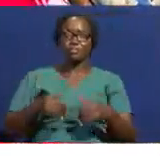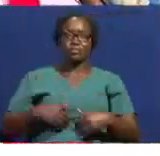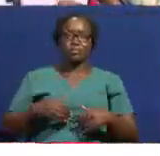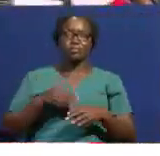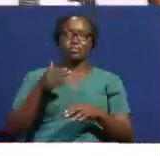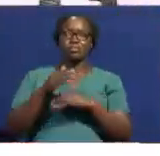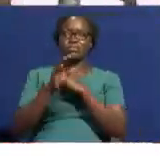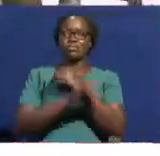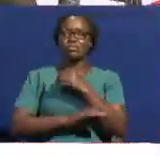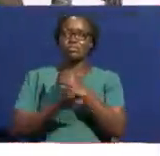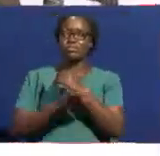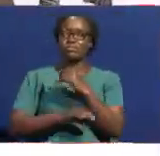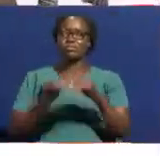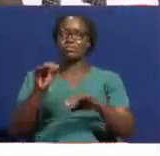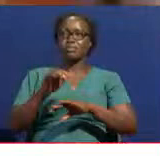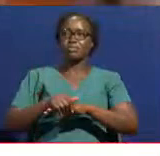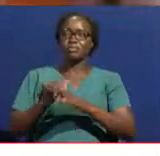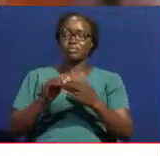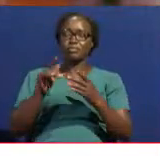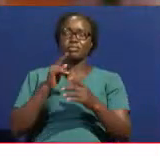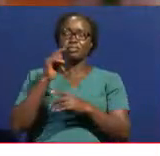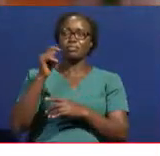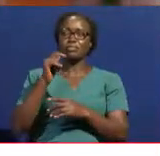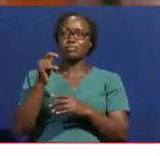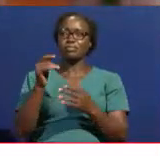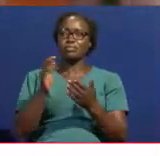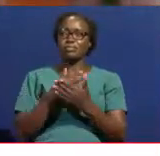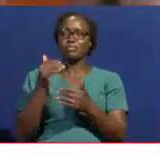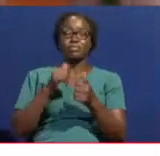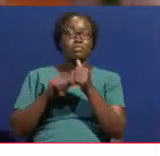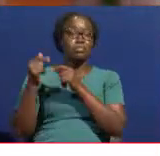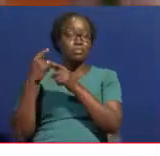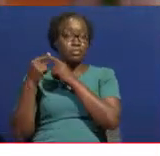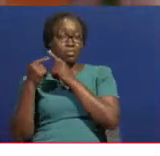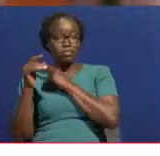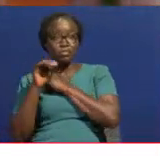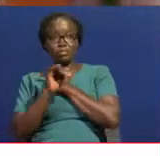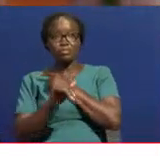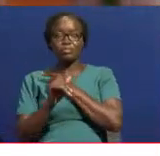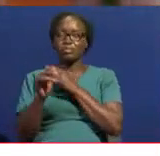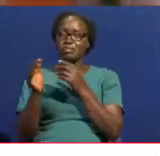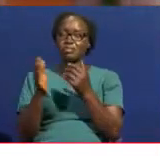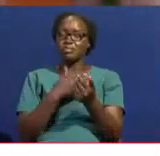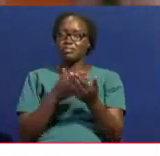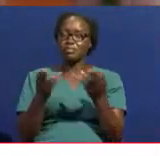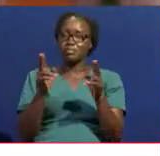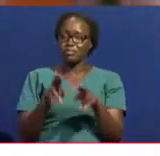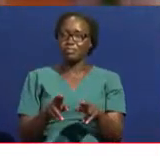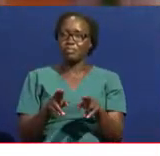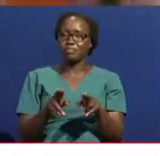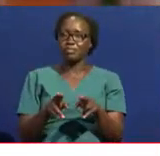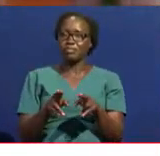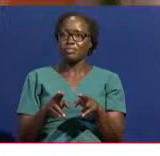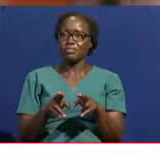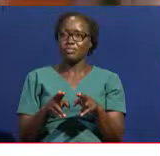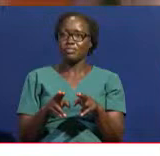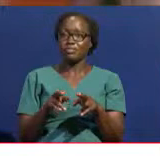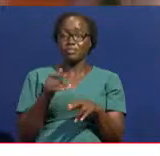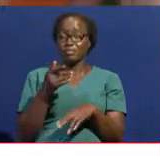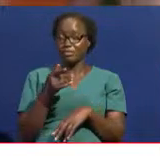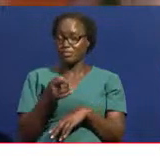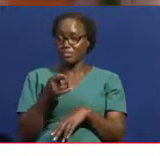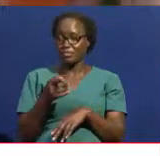across the country to tap more talents. The thing about this experience is that, Your Excellency, no matter what happens in